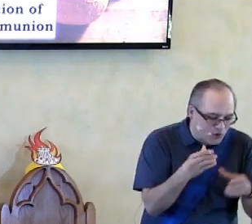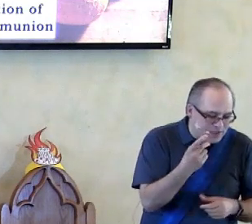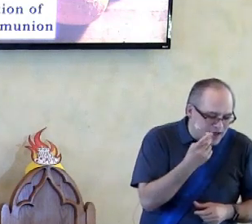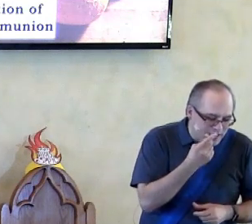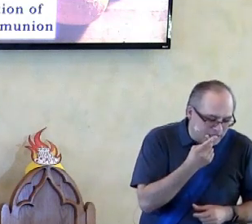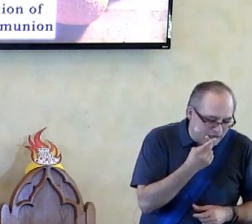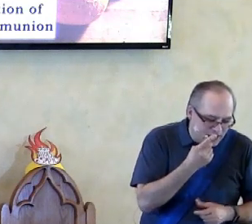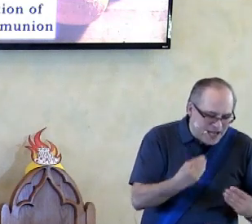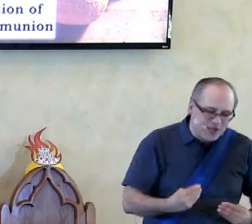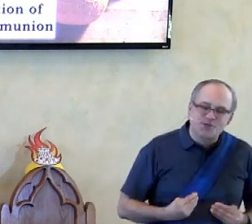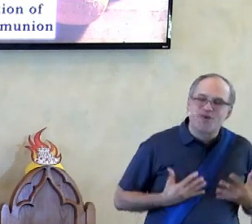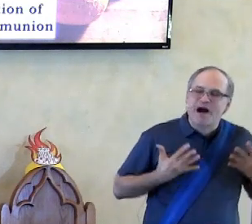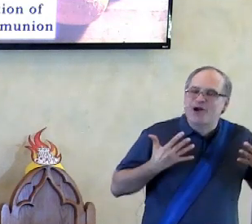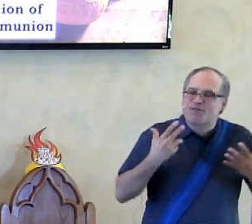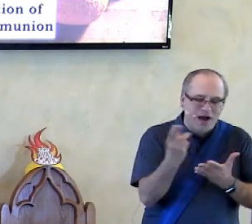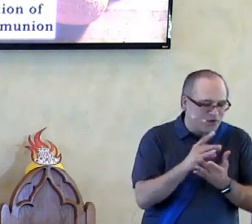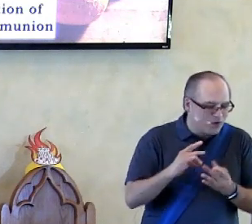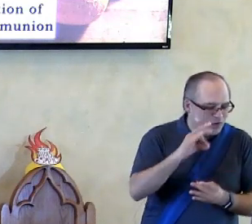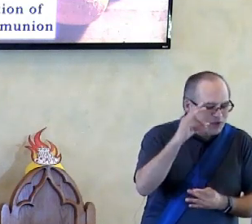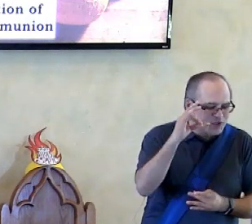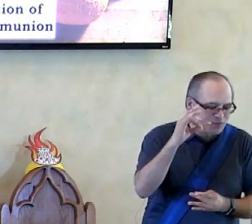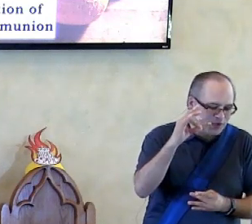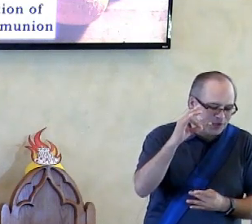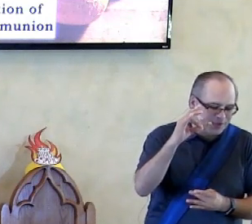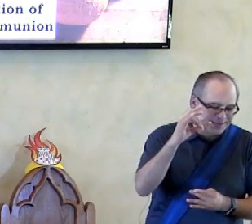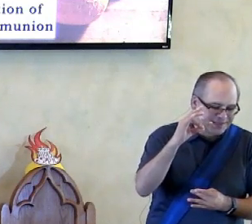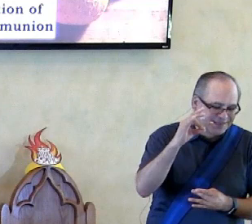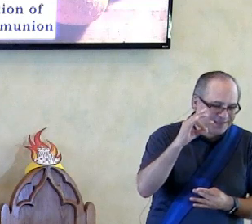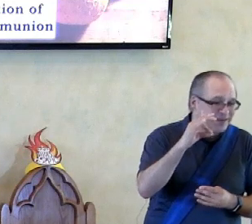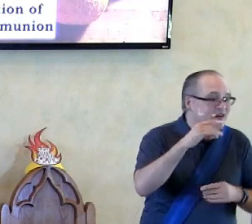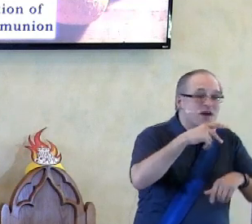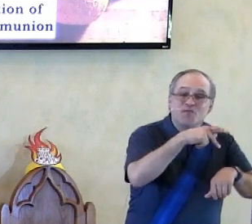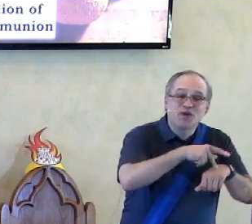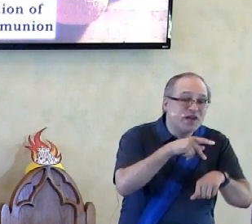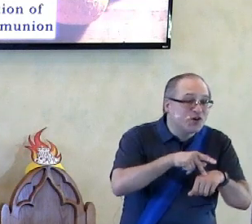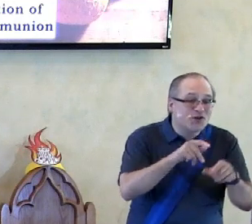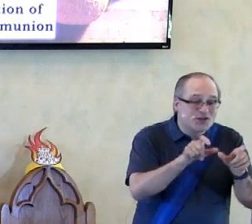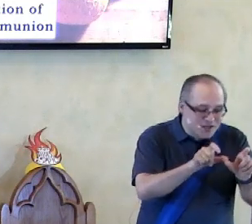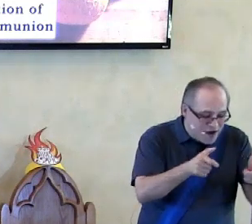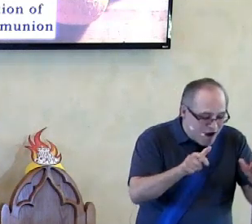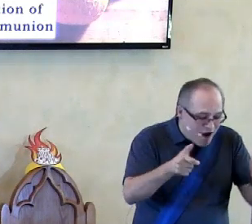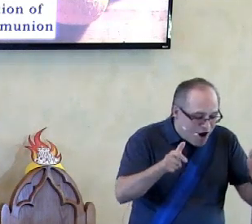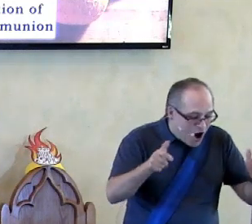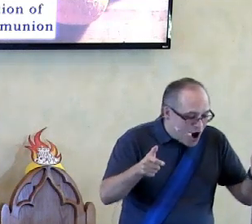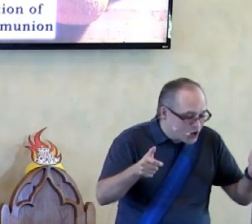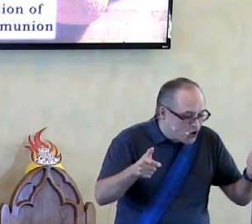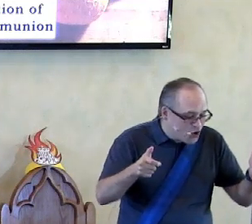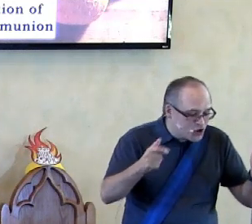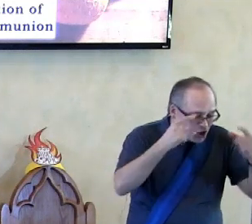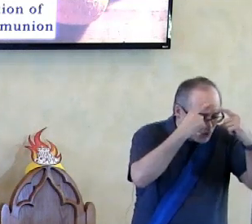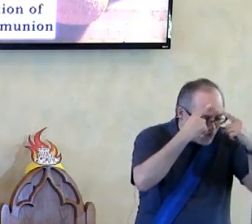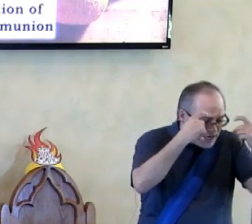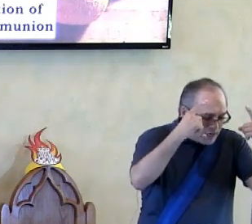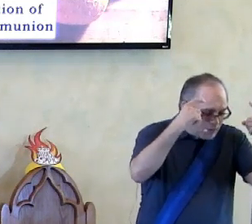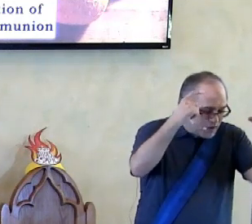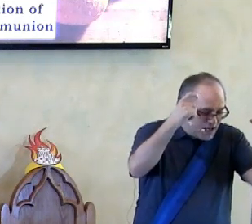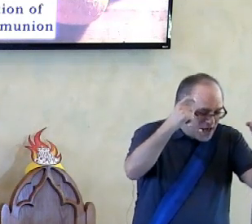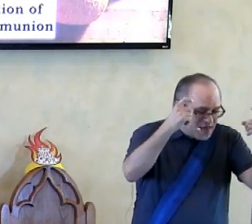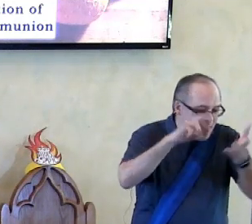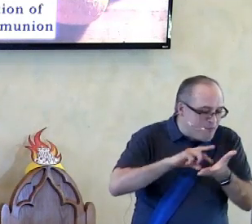communal dining inspired by the Holy Spirit, Peter's unkosher